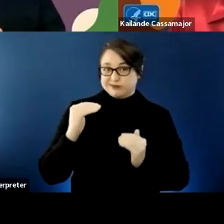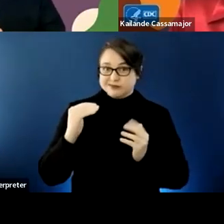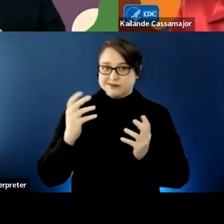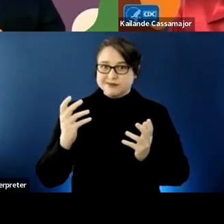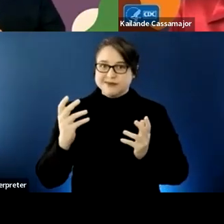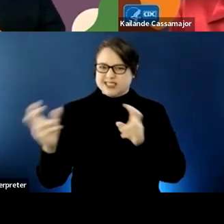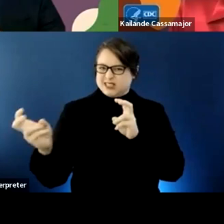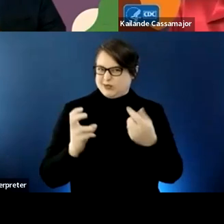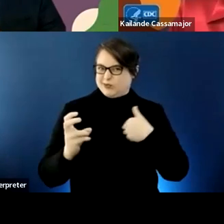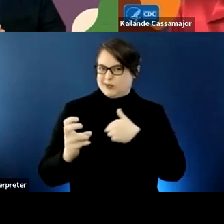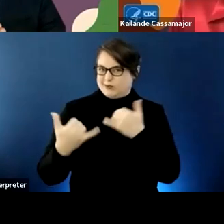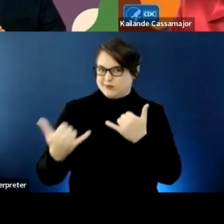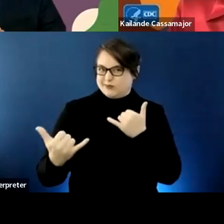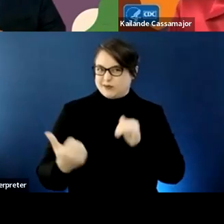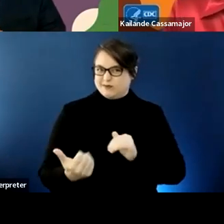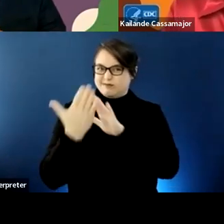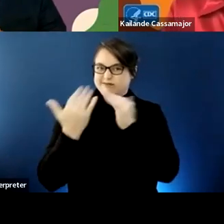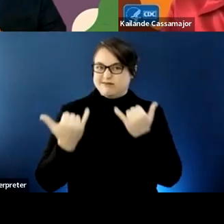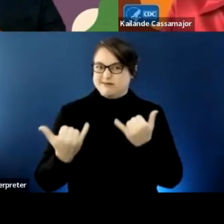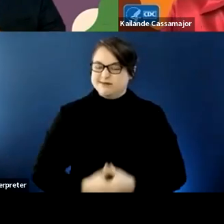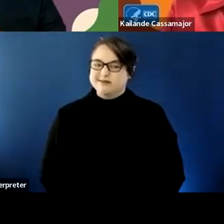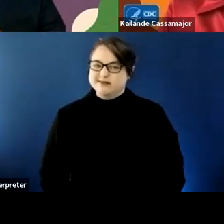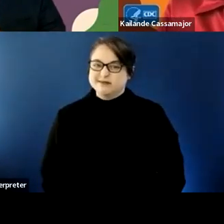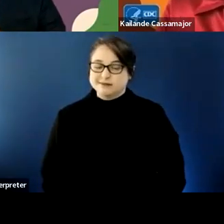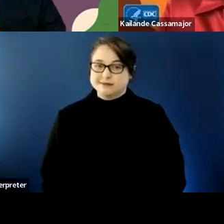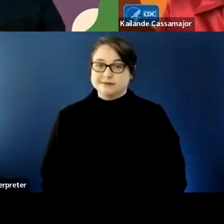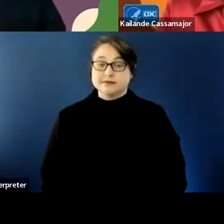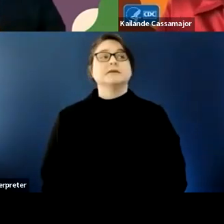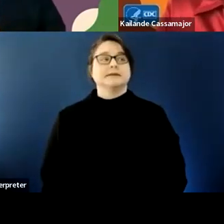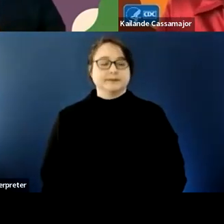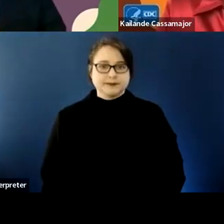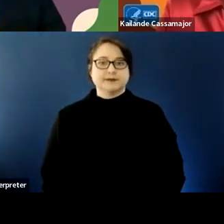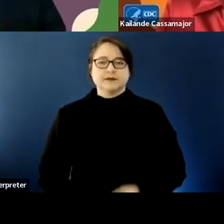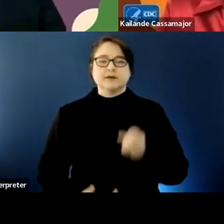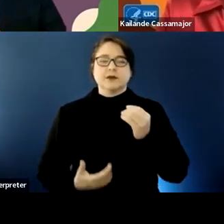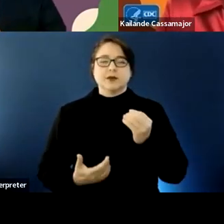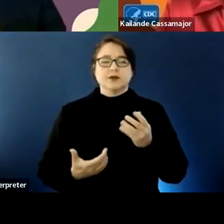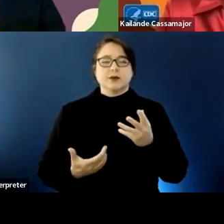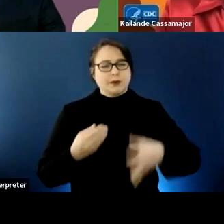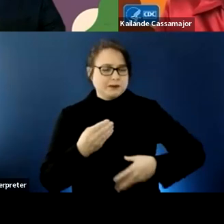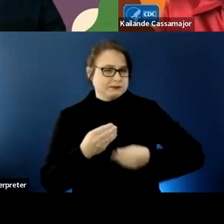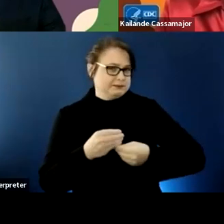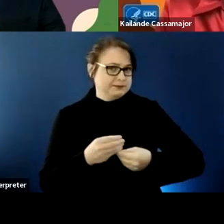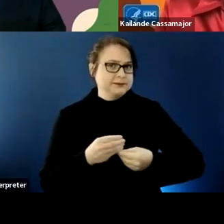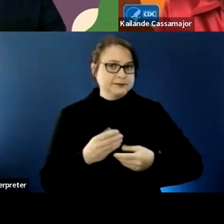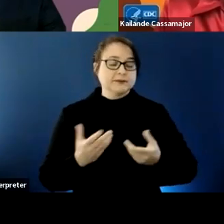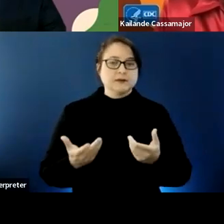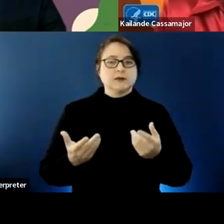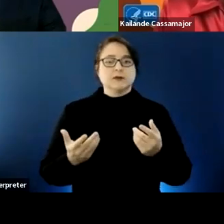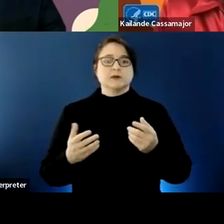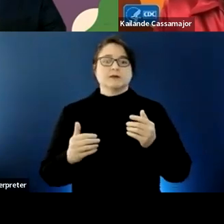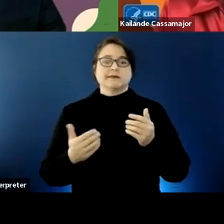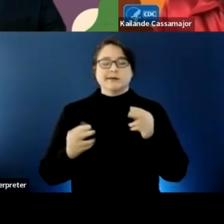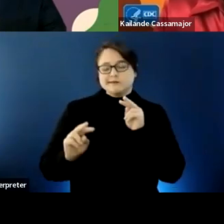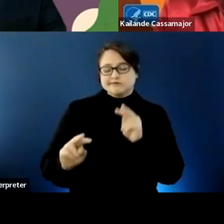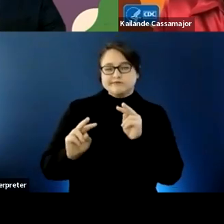currently facing right now. Okay. Yeah, and so just kind of building on that and looking at advancing health